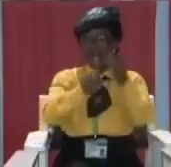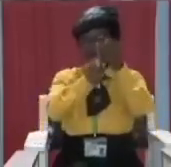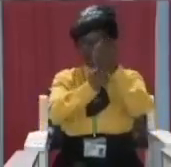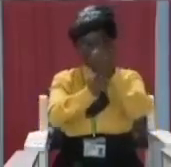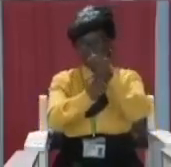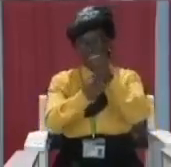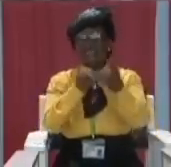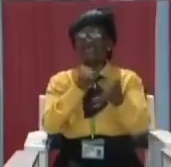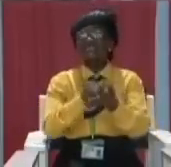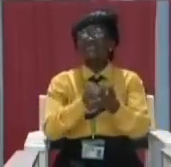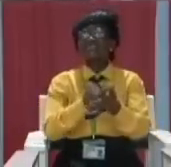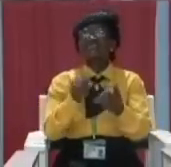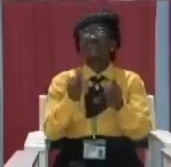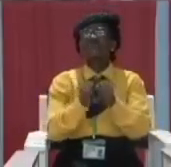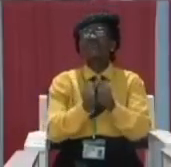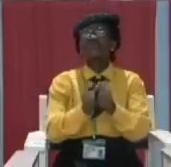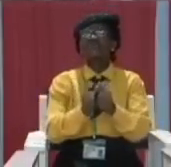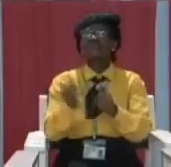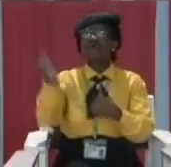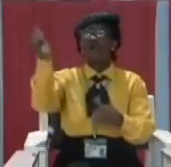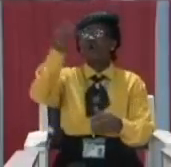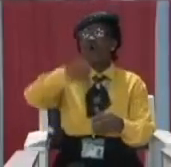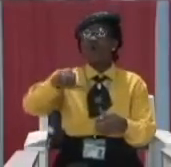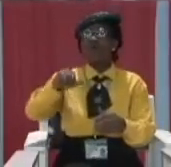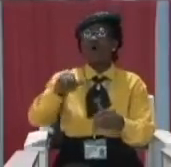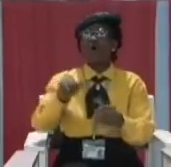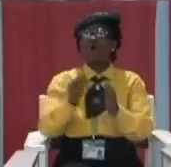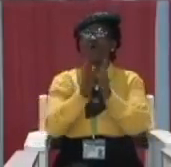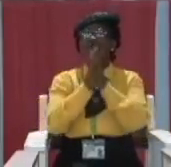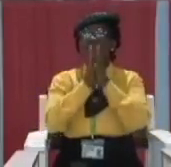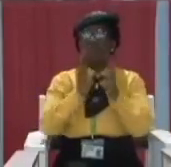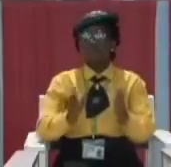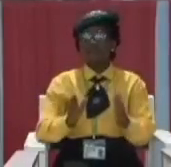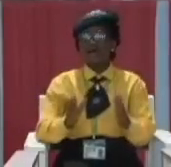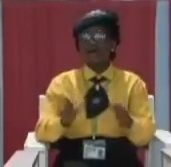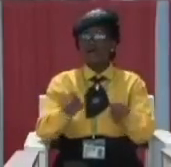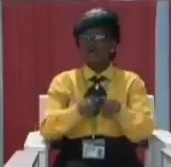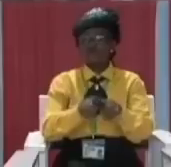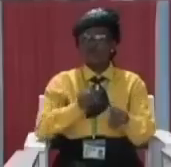And so I ask, on December 31st, I ask for